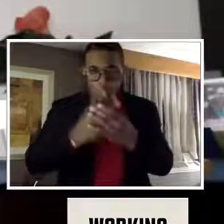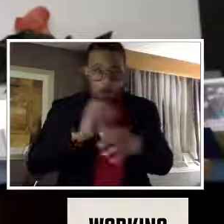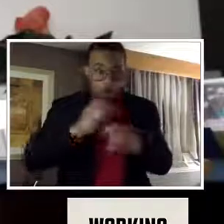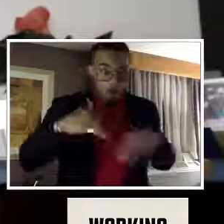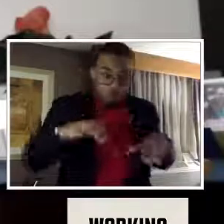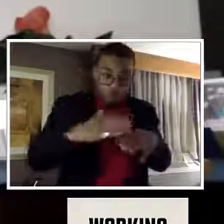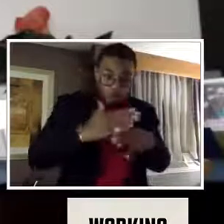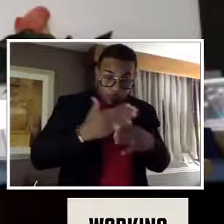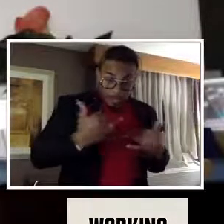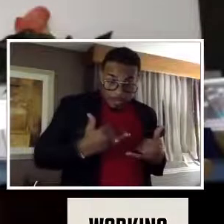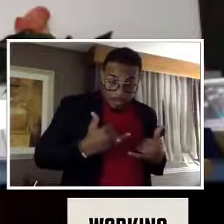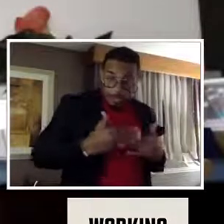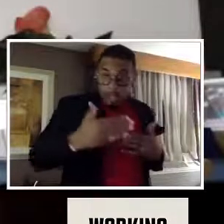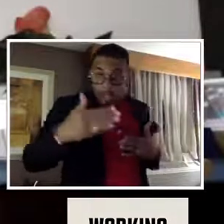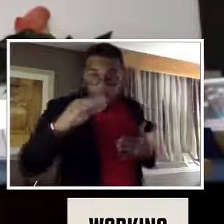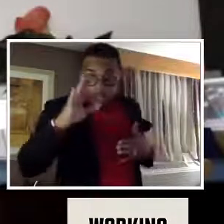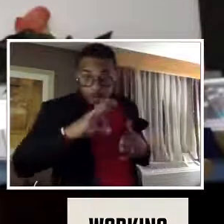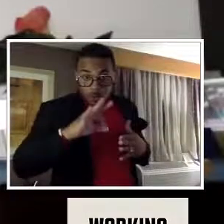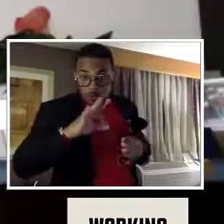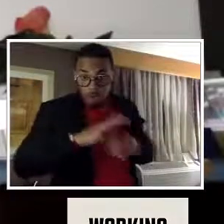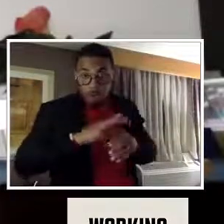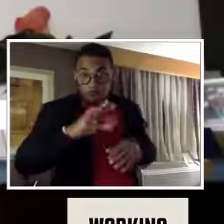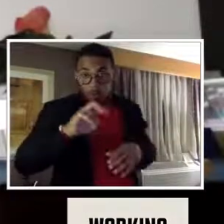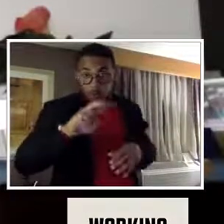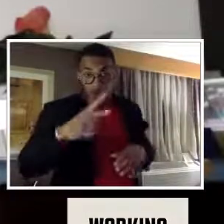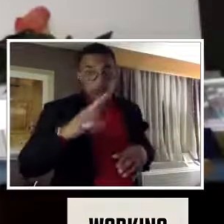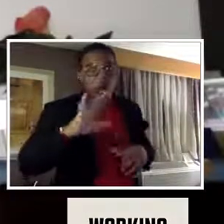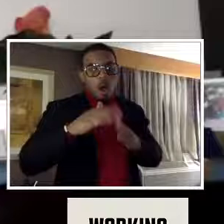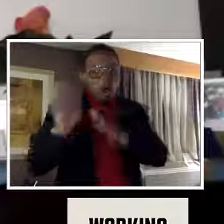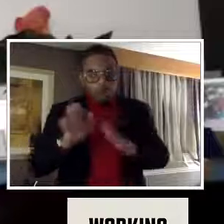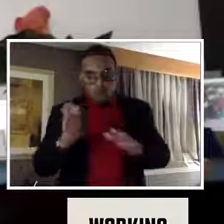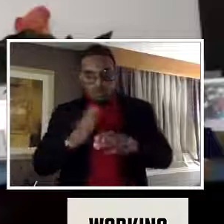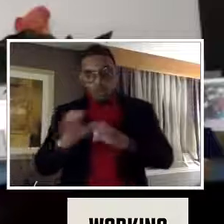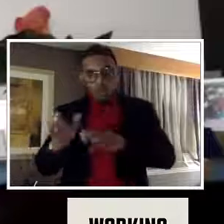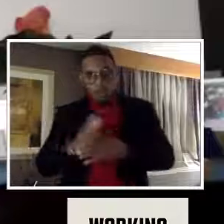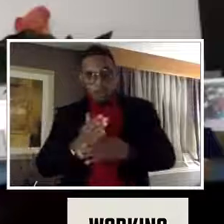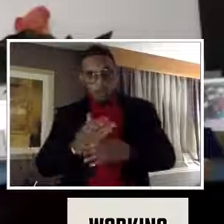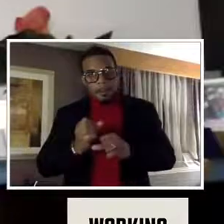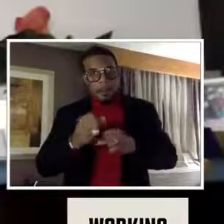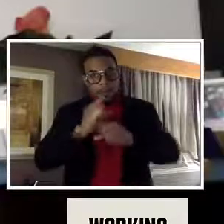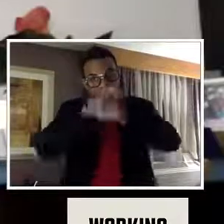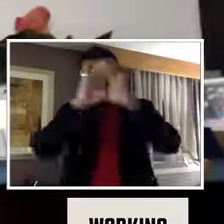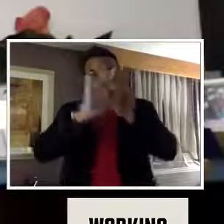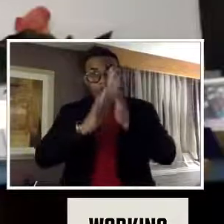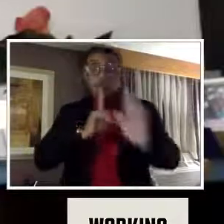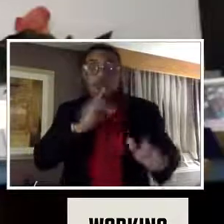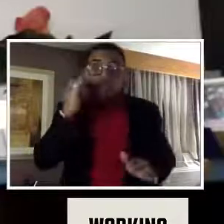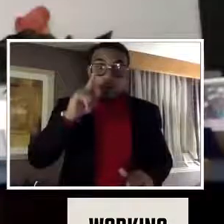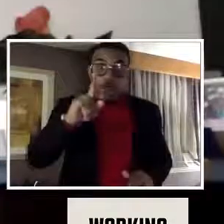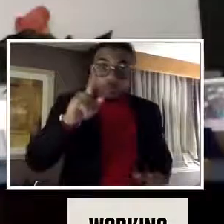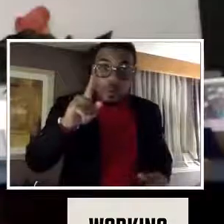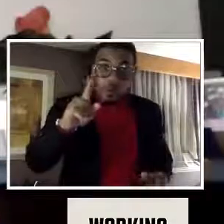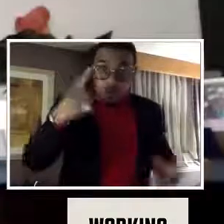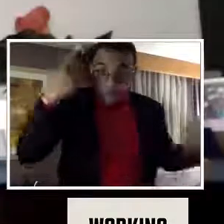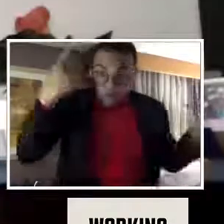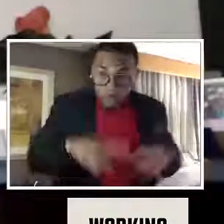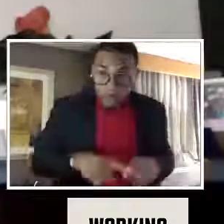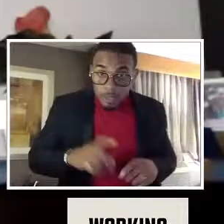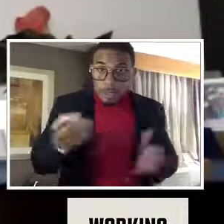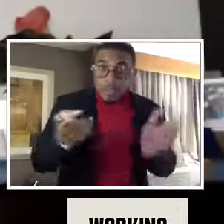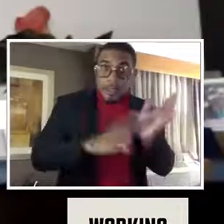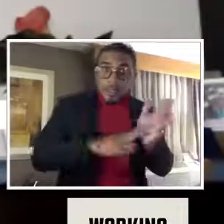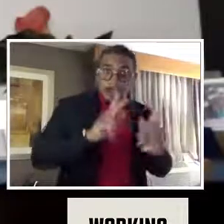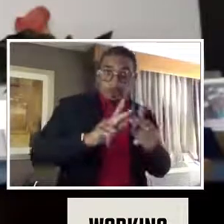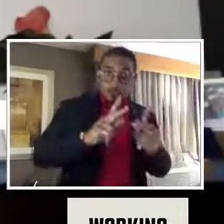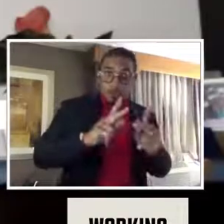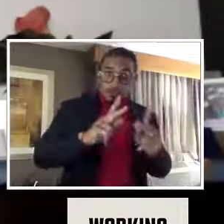we do between now and Election Day and all the organizing that we do in order to make that vision real. So if you're down, you need to sign the